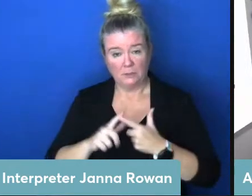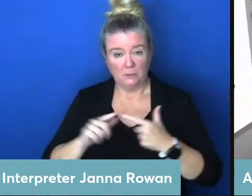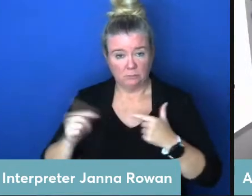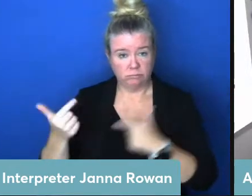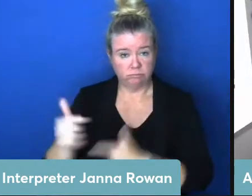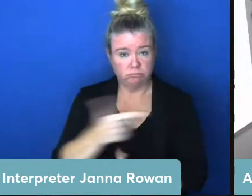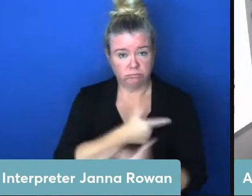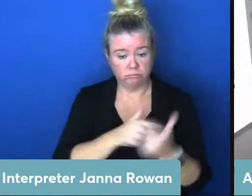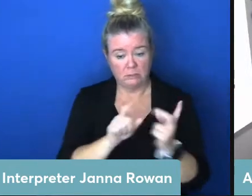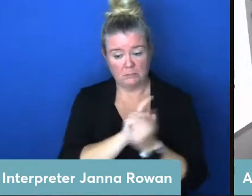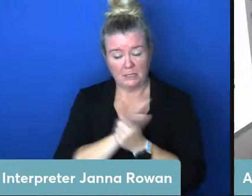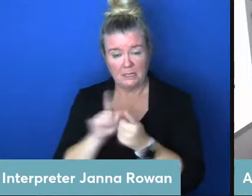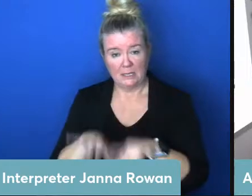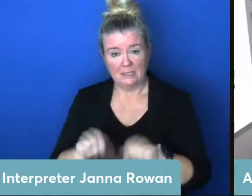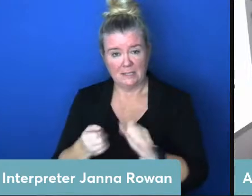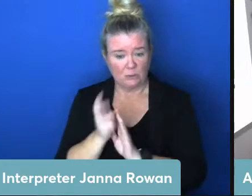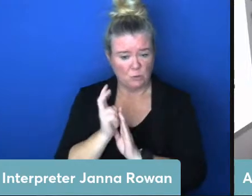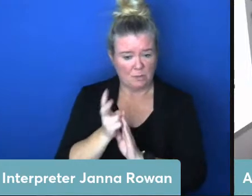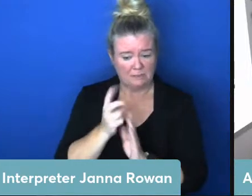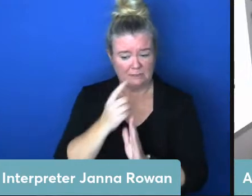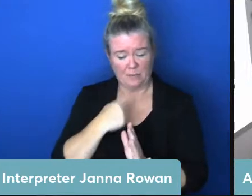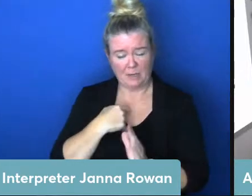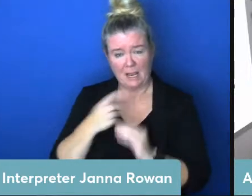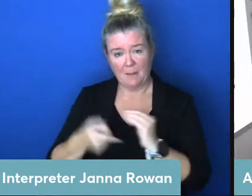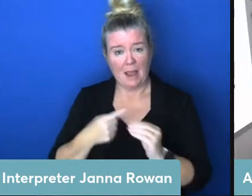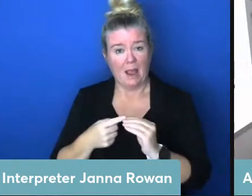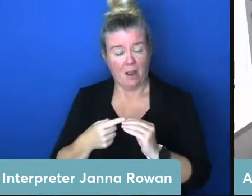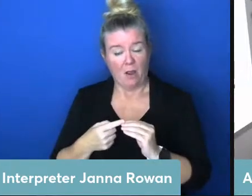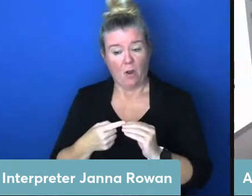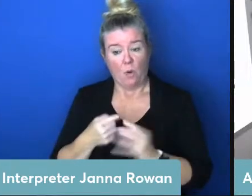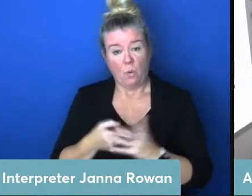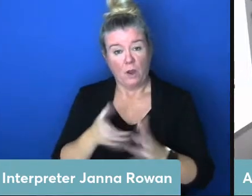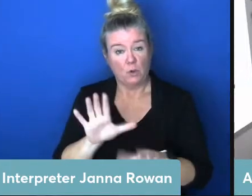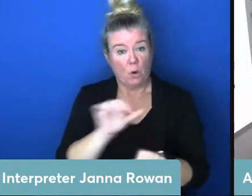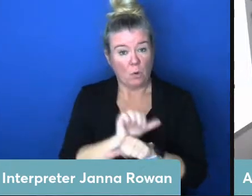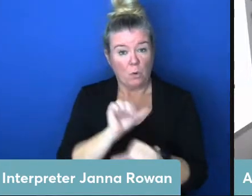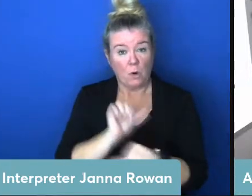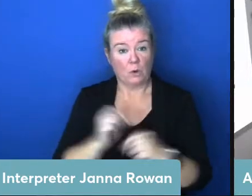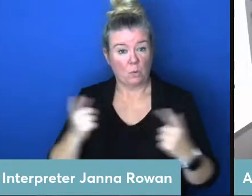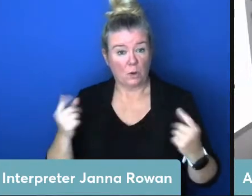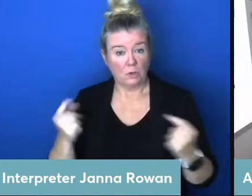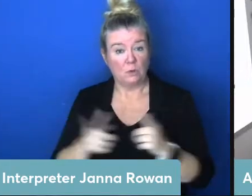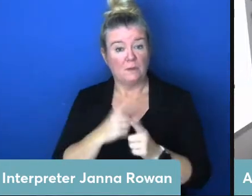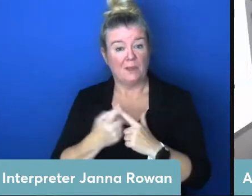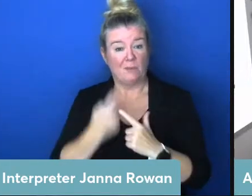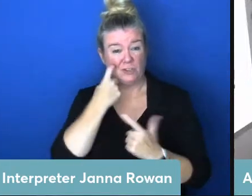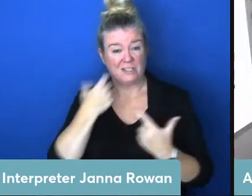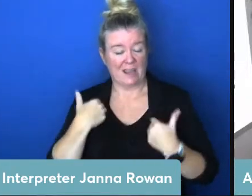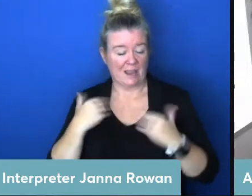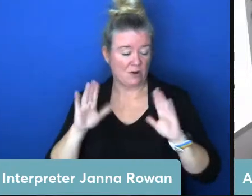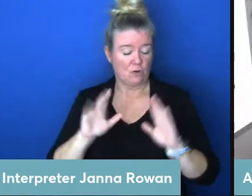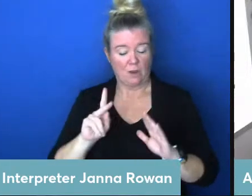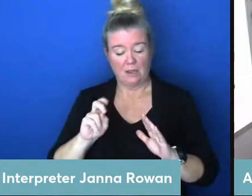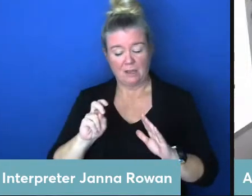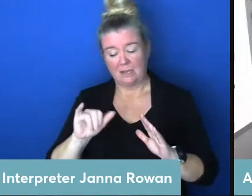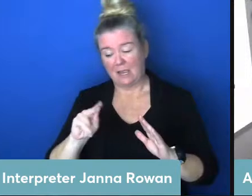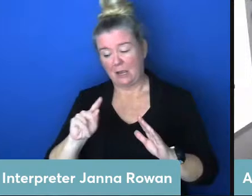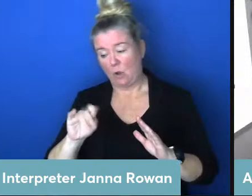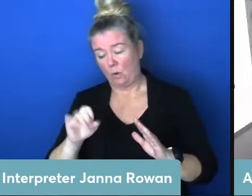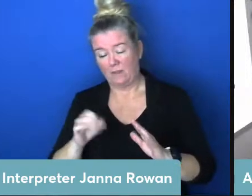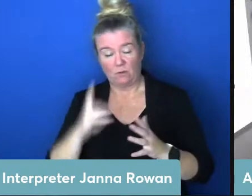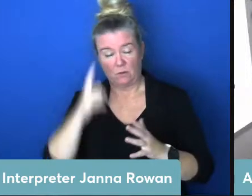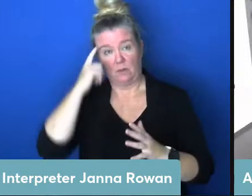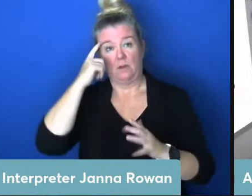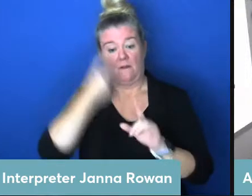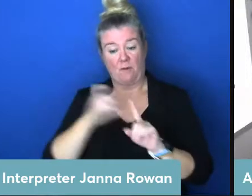you maybe take 2 minutes to tell us a little bit more about your work and what you do. And also, we just had that great keynote, so if there's anything like on your mind,